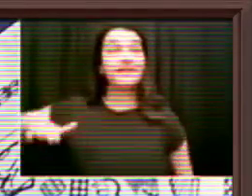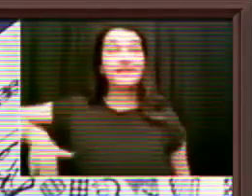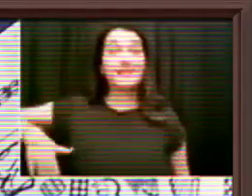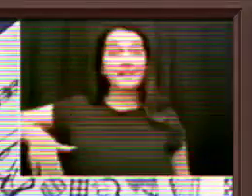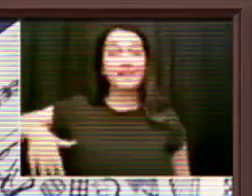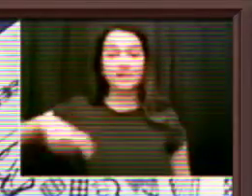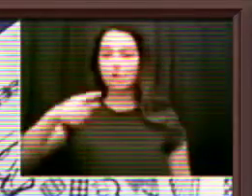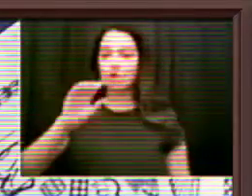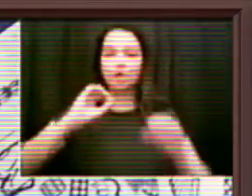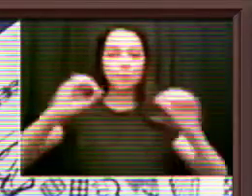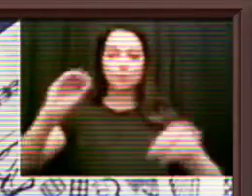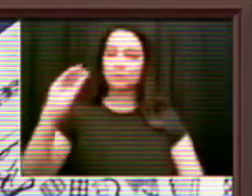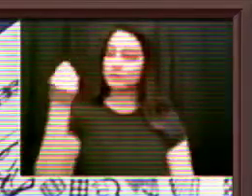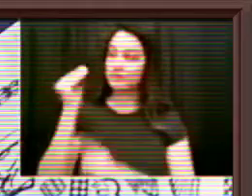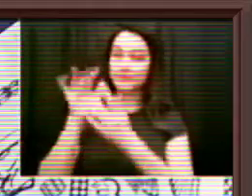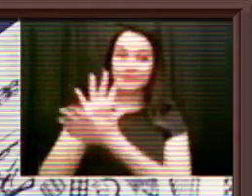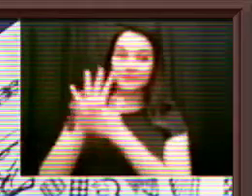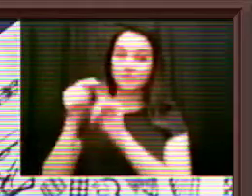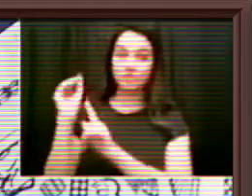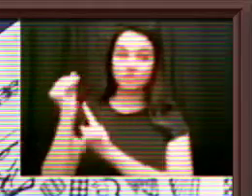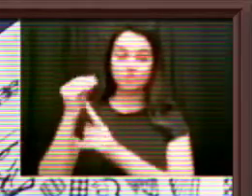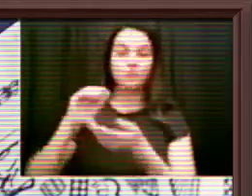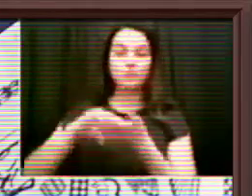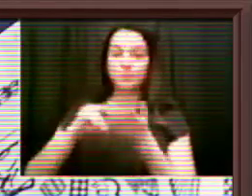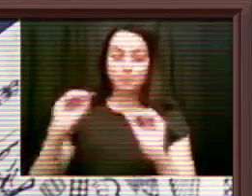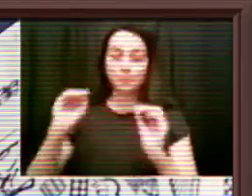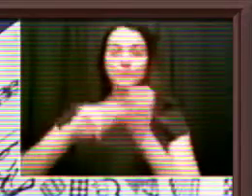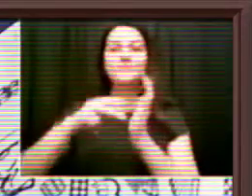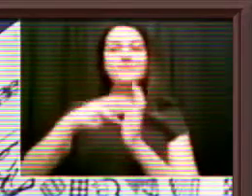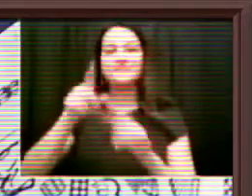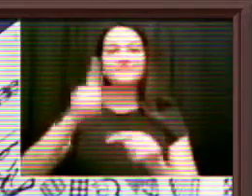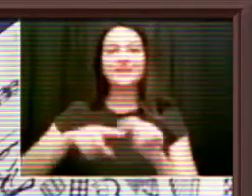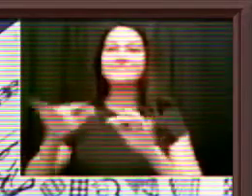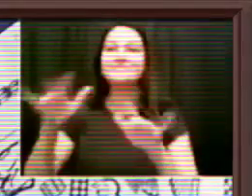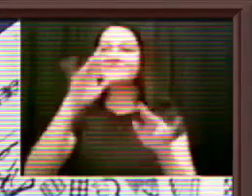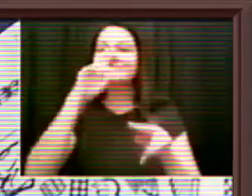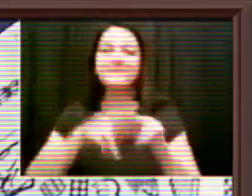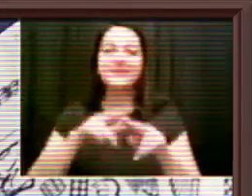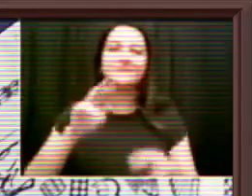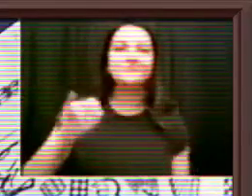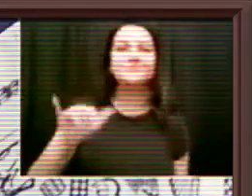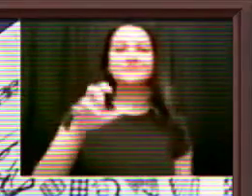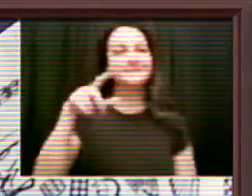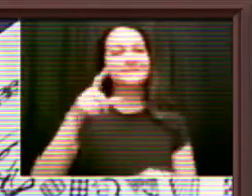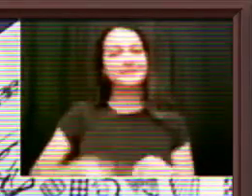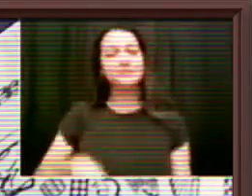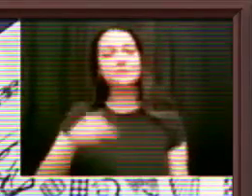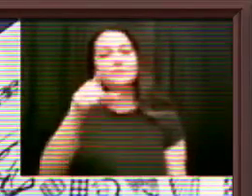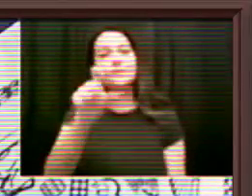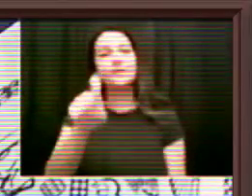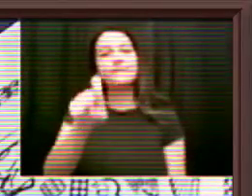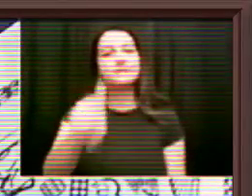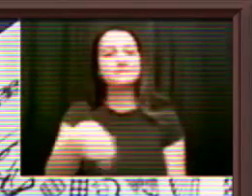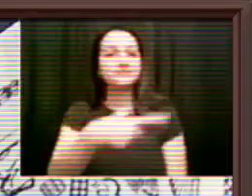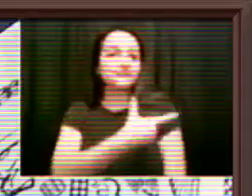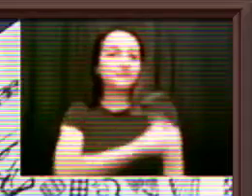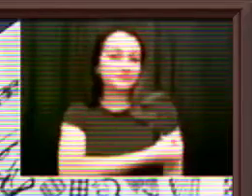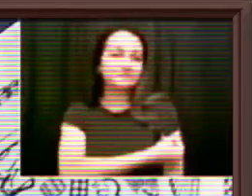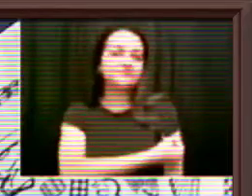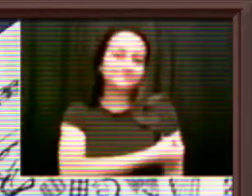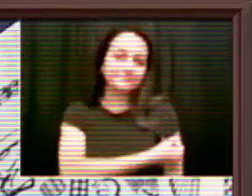We just have so many, you know, ignorant people who are, you know, ignorant, uneducated, or not uneducated, miseducated